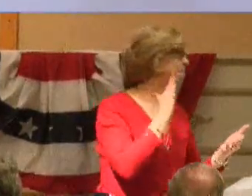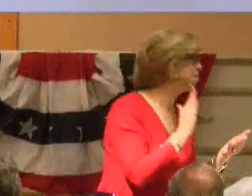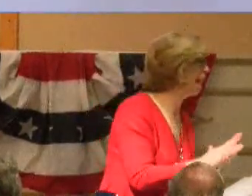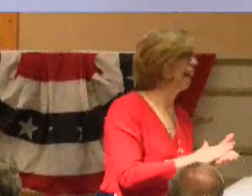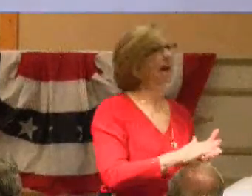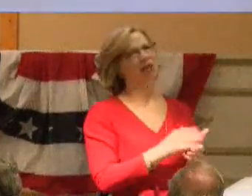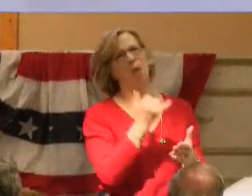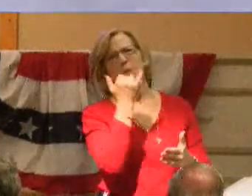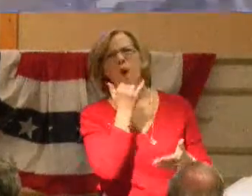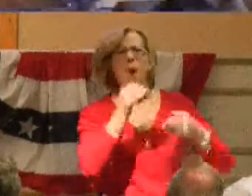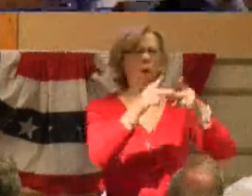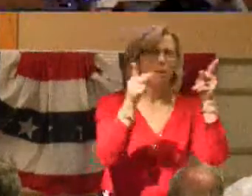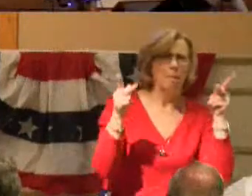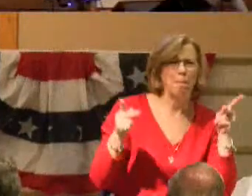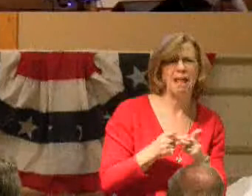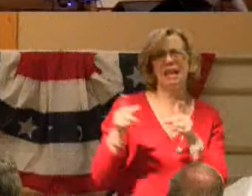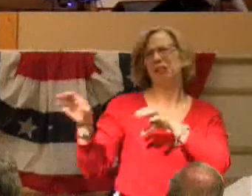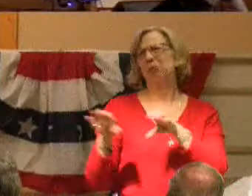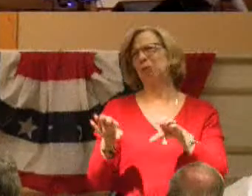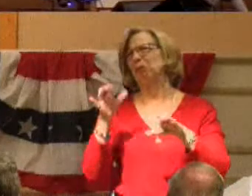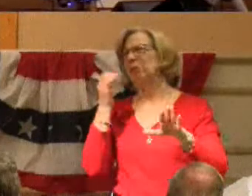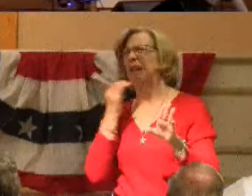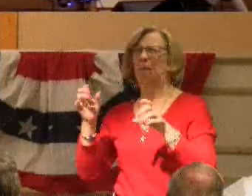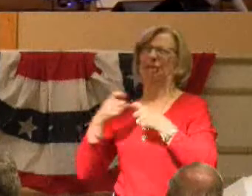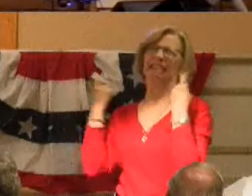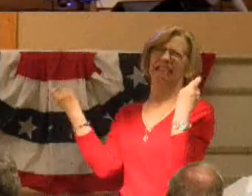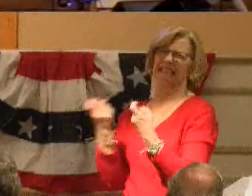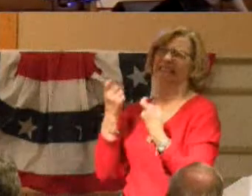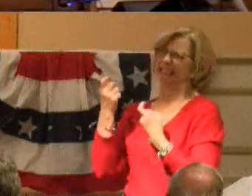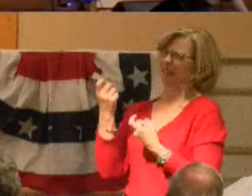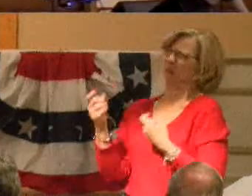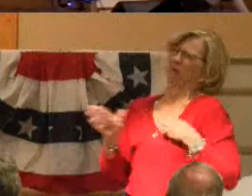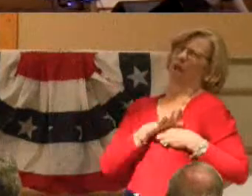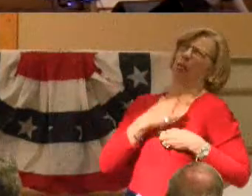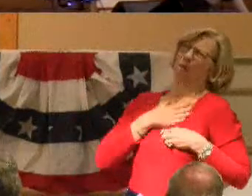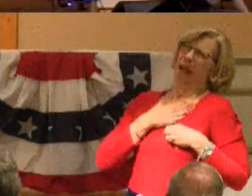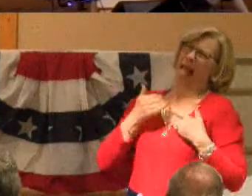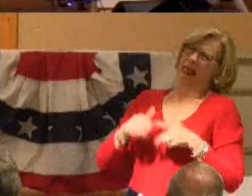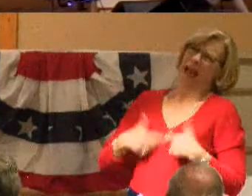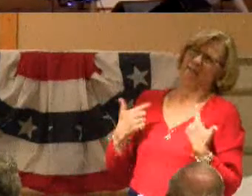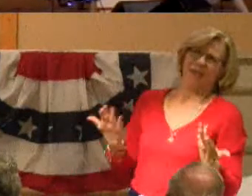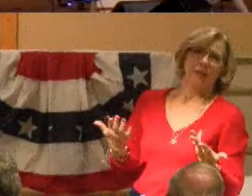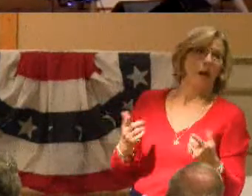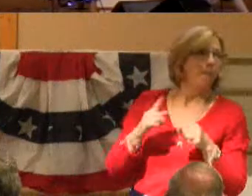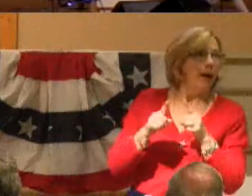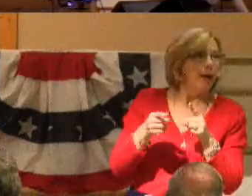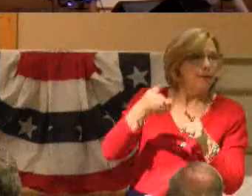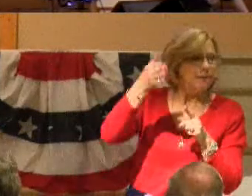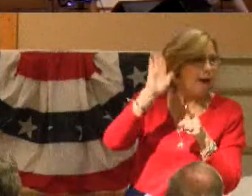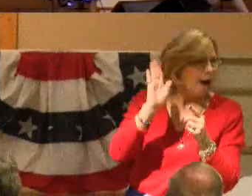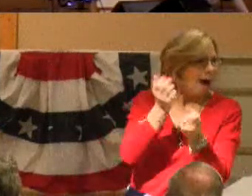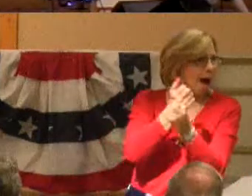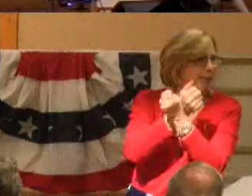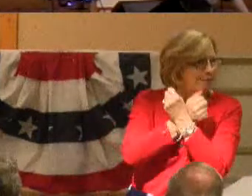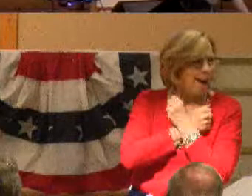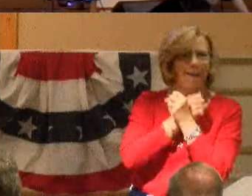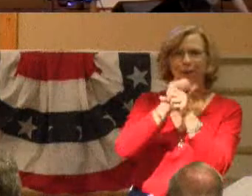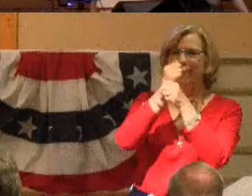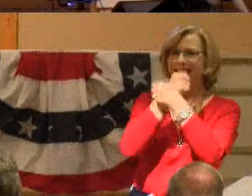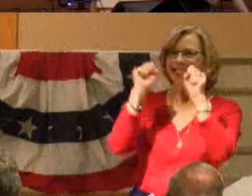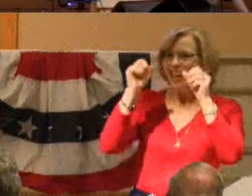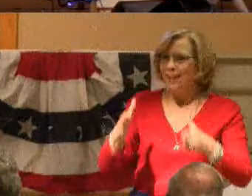many wrong places. I'm telling you, I'm a sinful man. Yes, and God is a loving Savior, a perfect